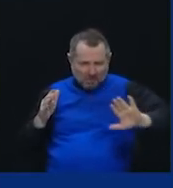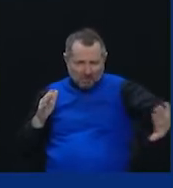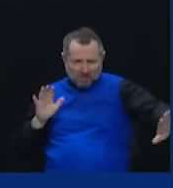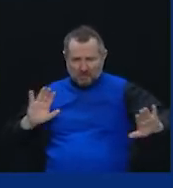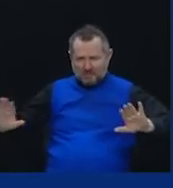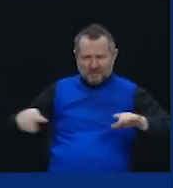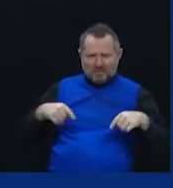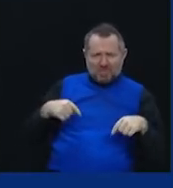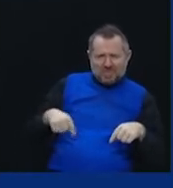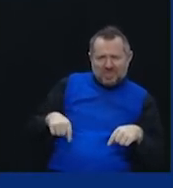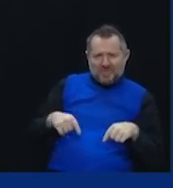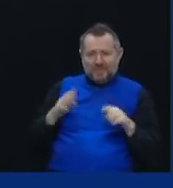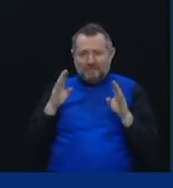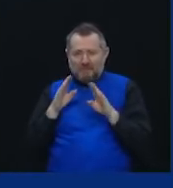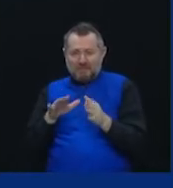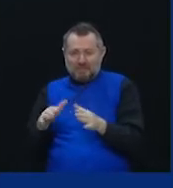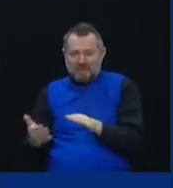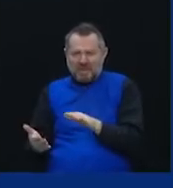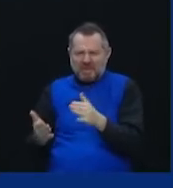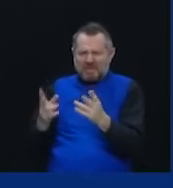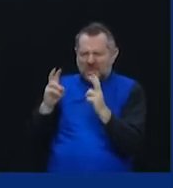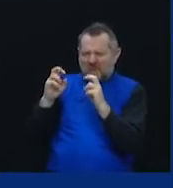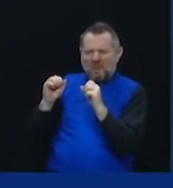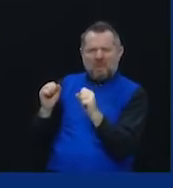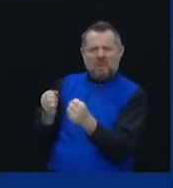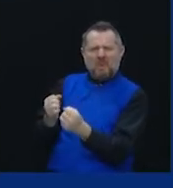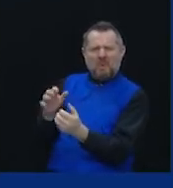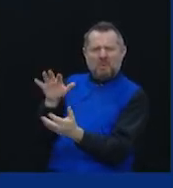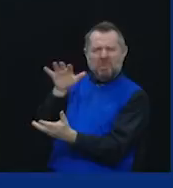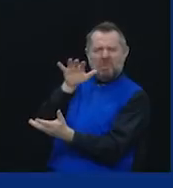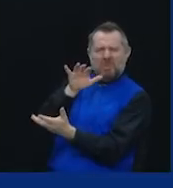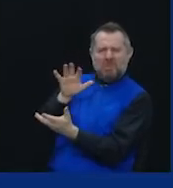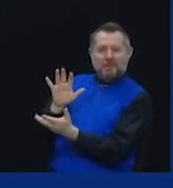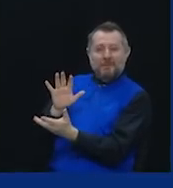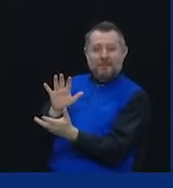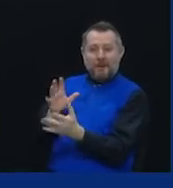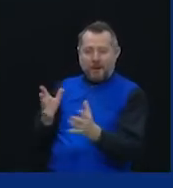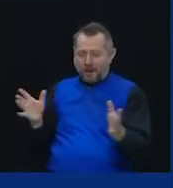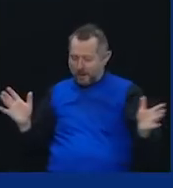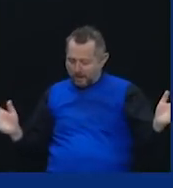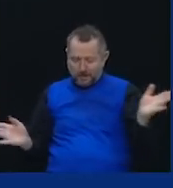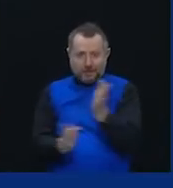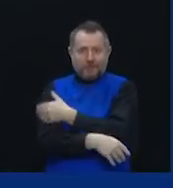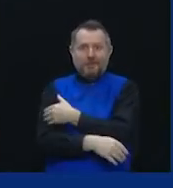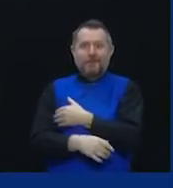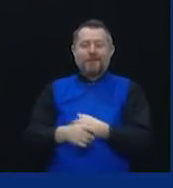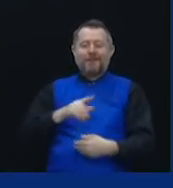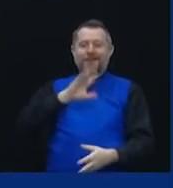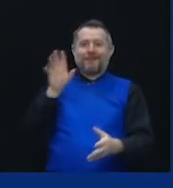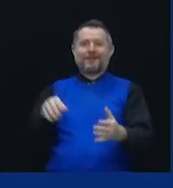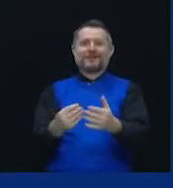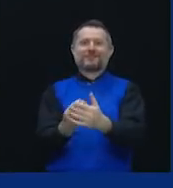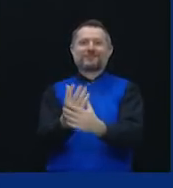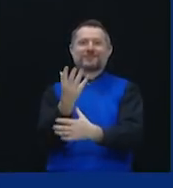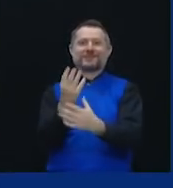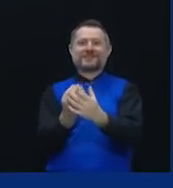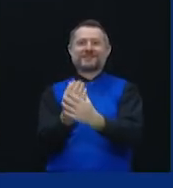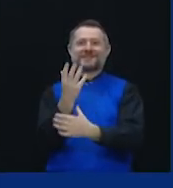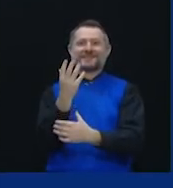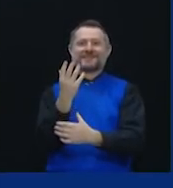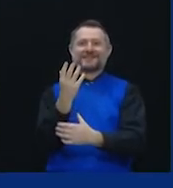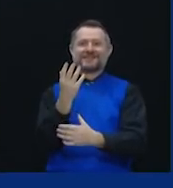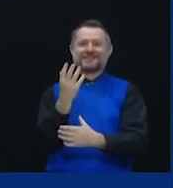the death of the winter gives way to spring as the